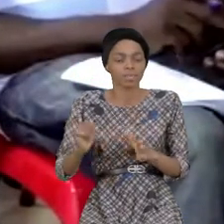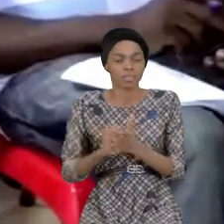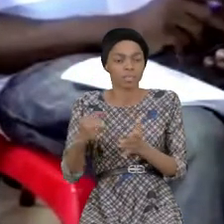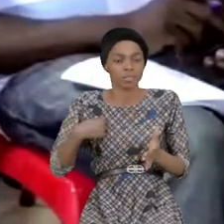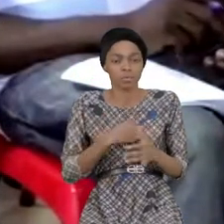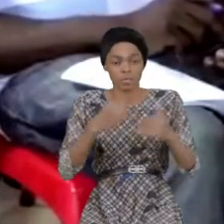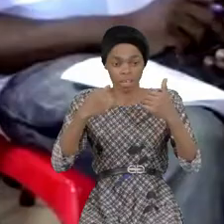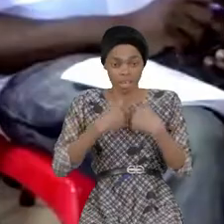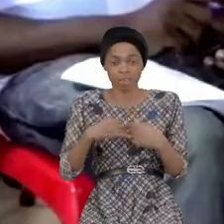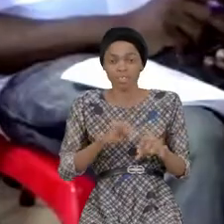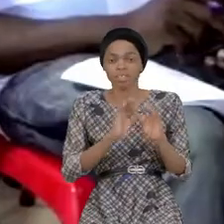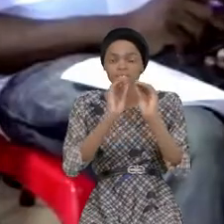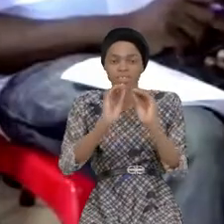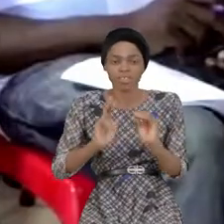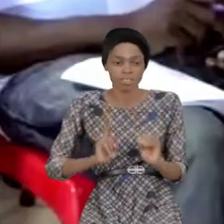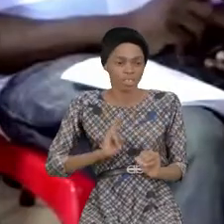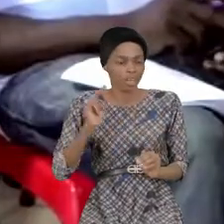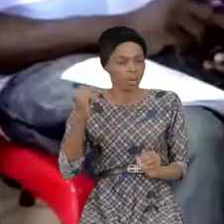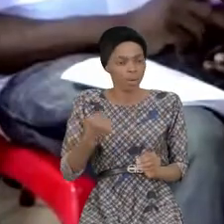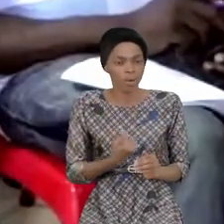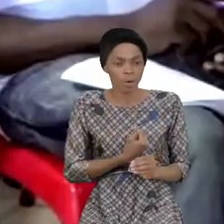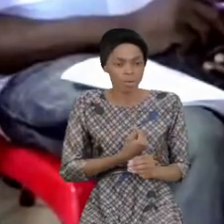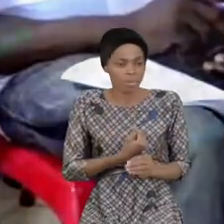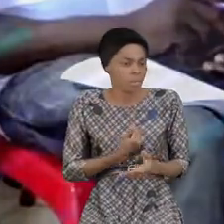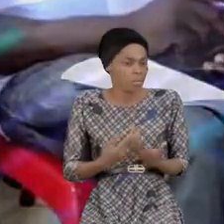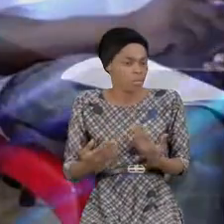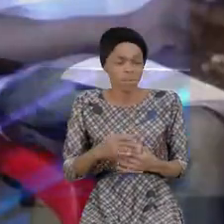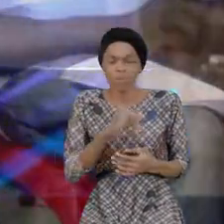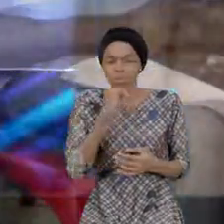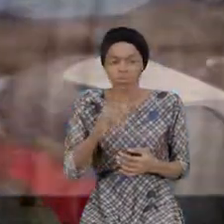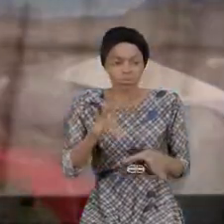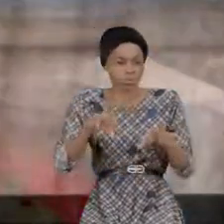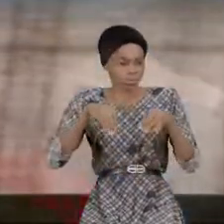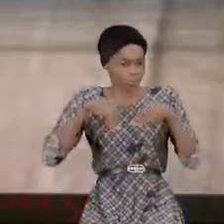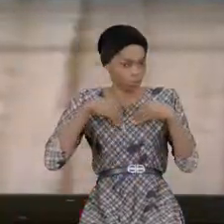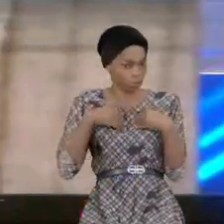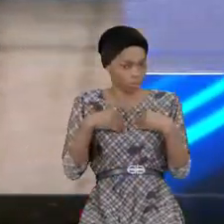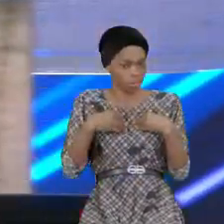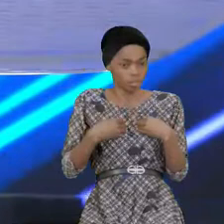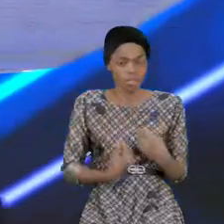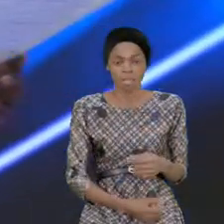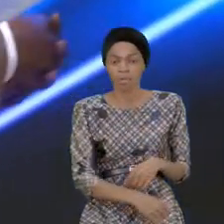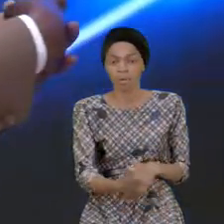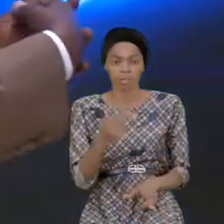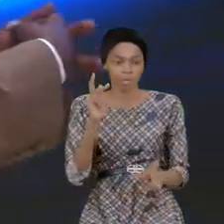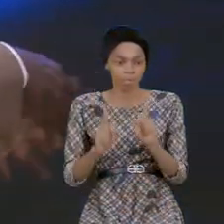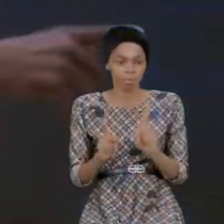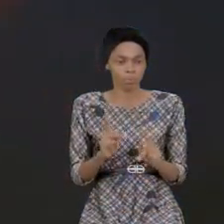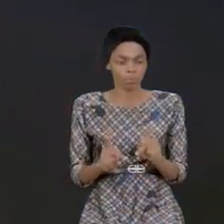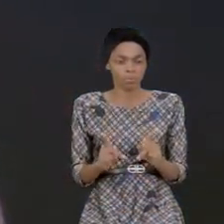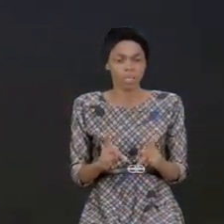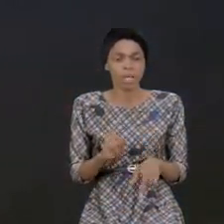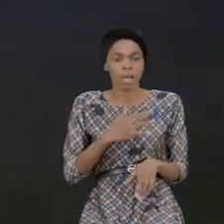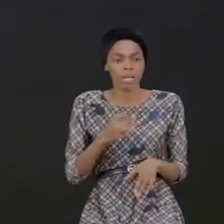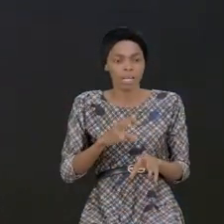on people, and not to be considerate, and they teach us and they train us that